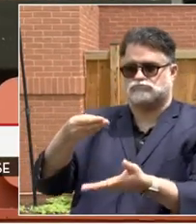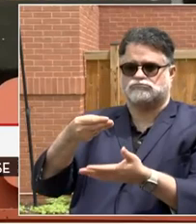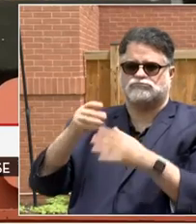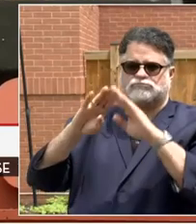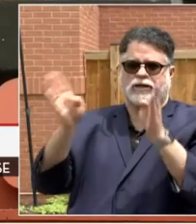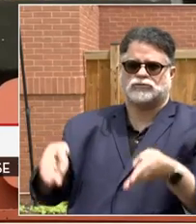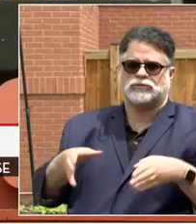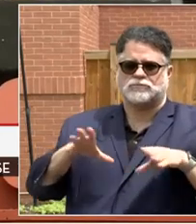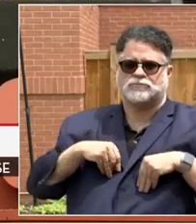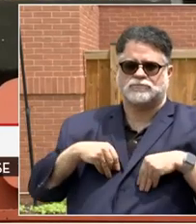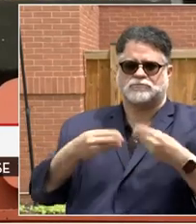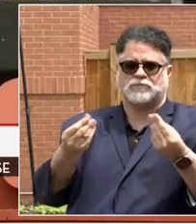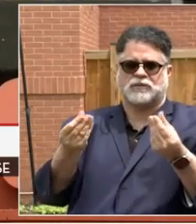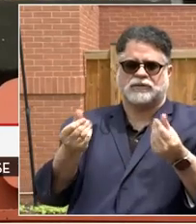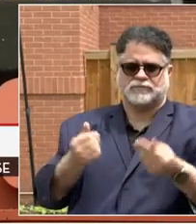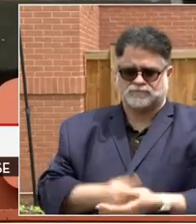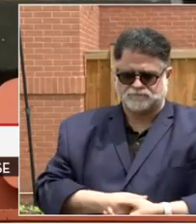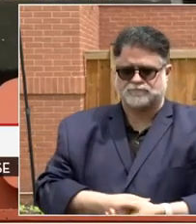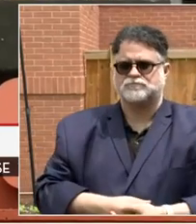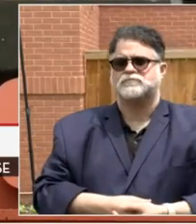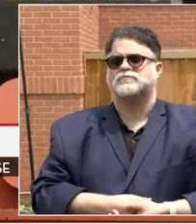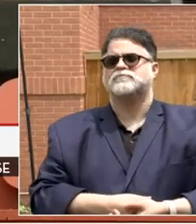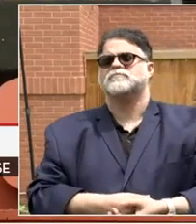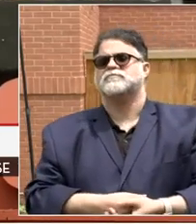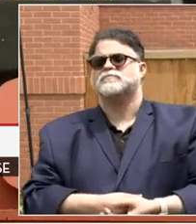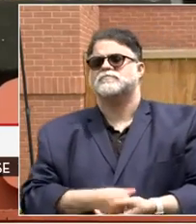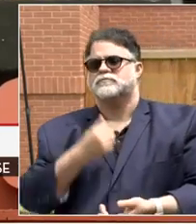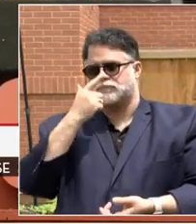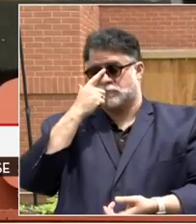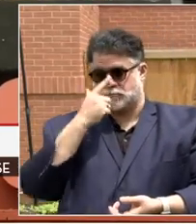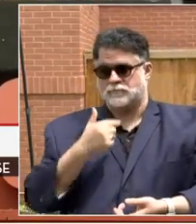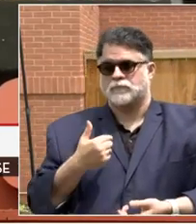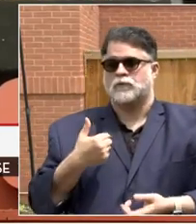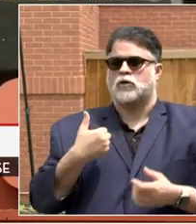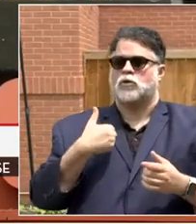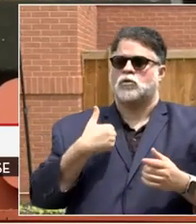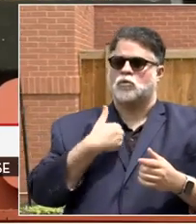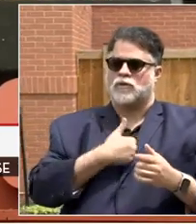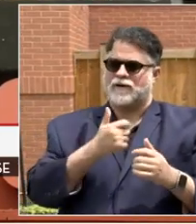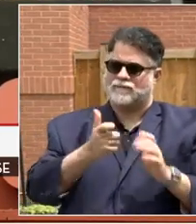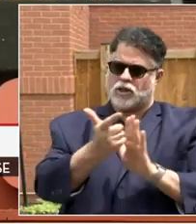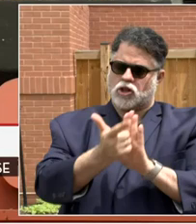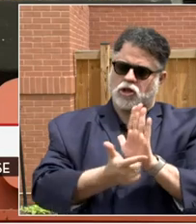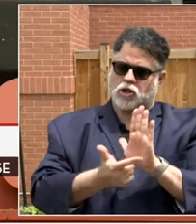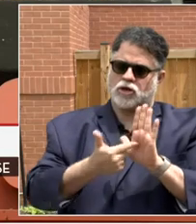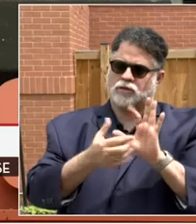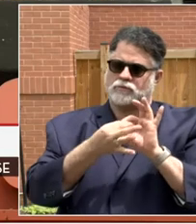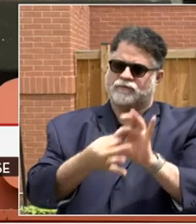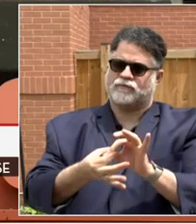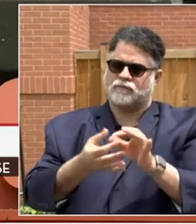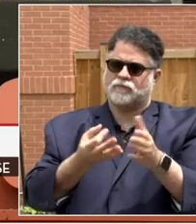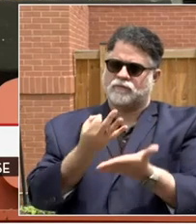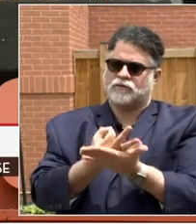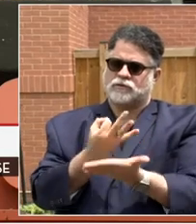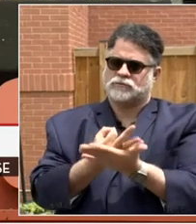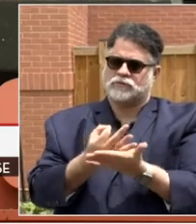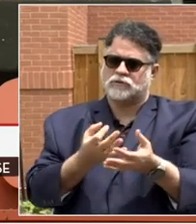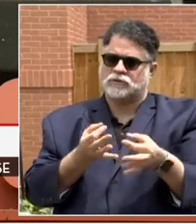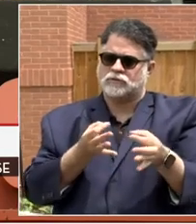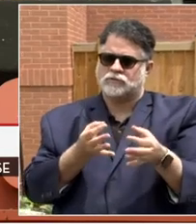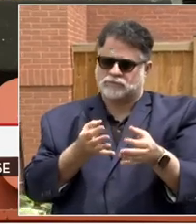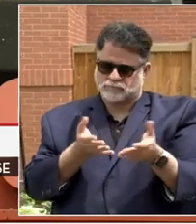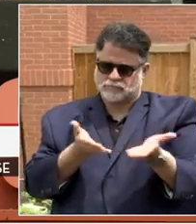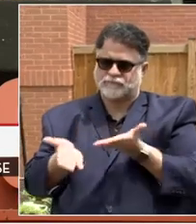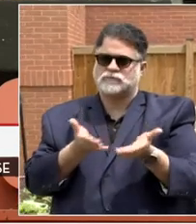we will have a legal fund that helps people plan for who's going to have their home. I can't tell you the number